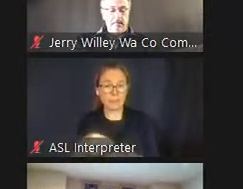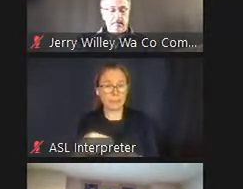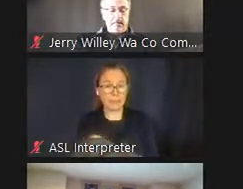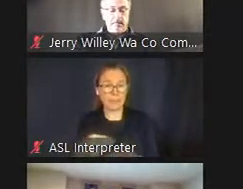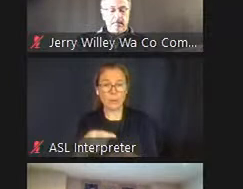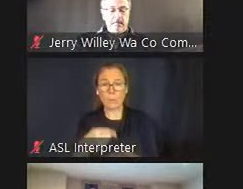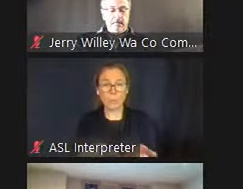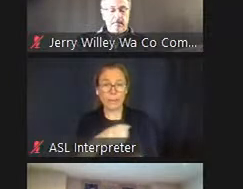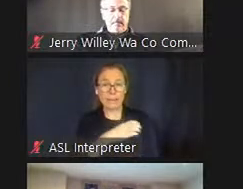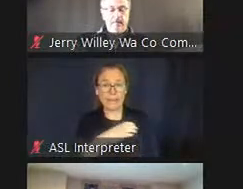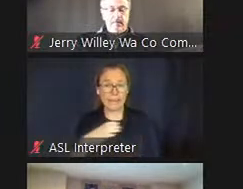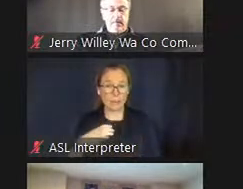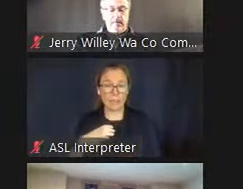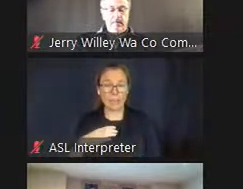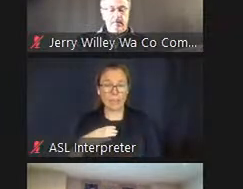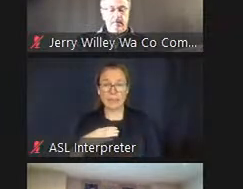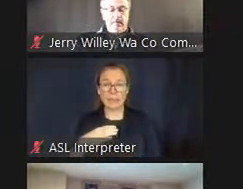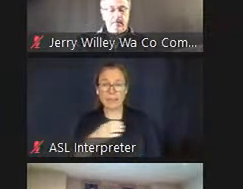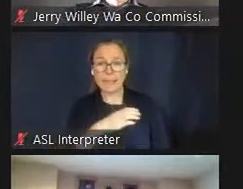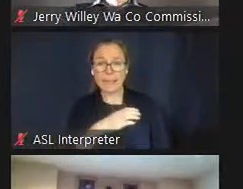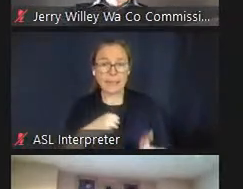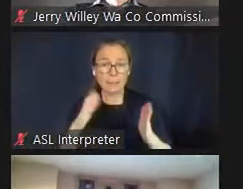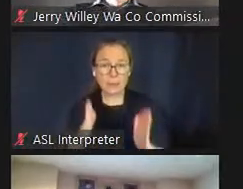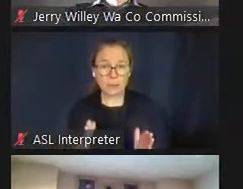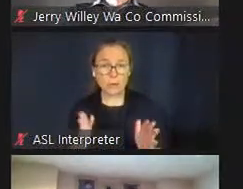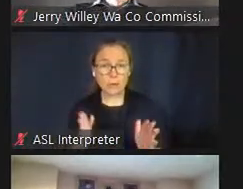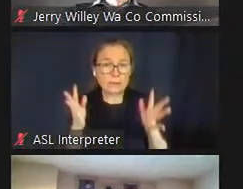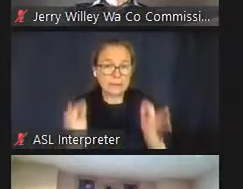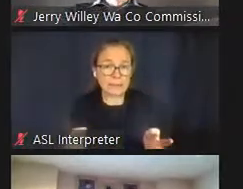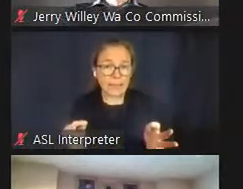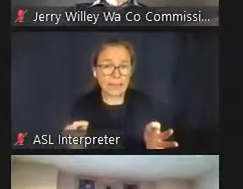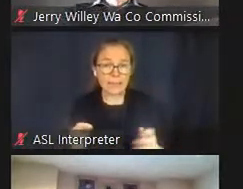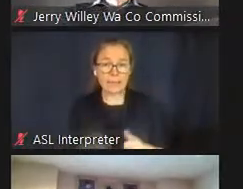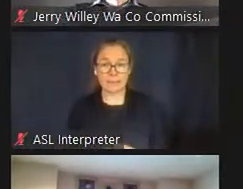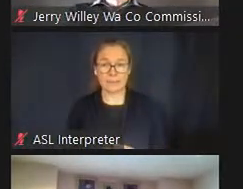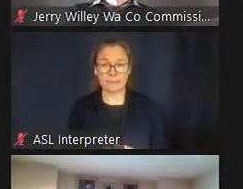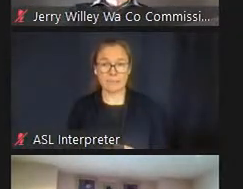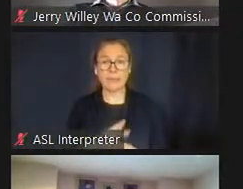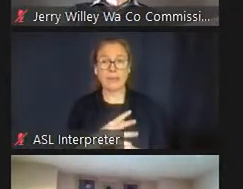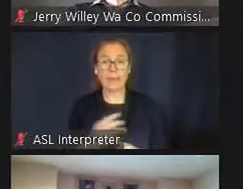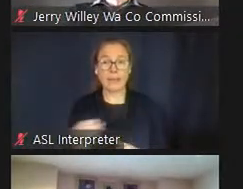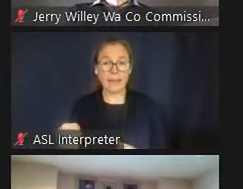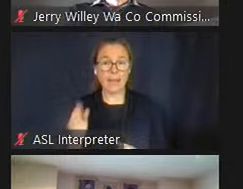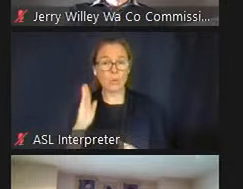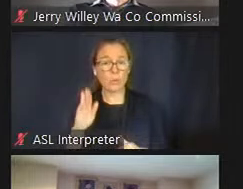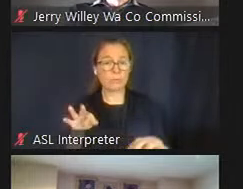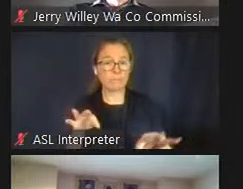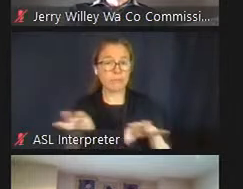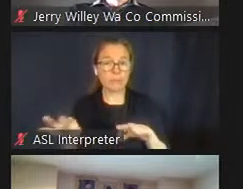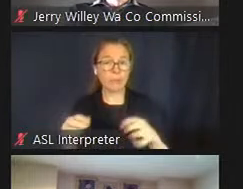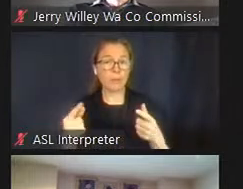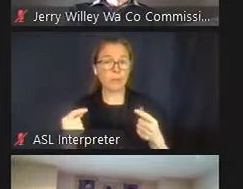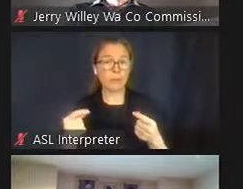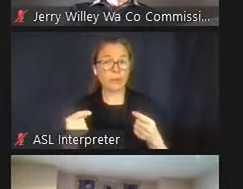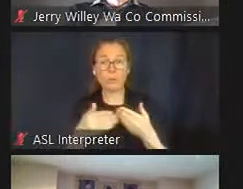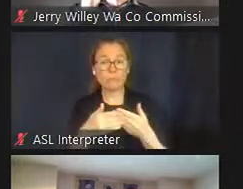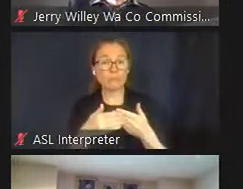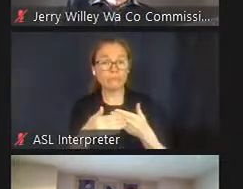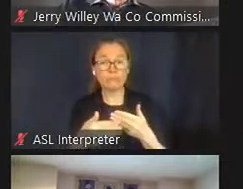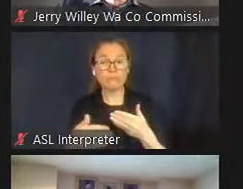Commissioners has directed us to fund, as well as talking about some of our next steps as we think